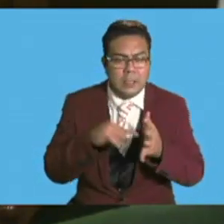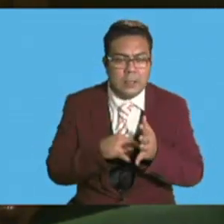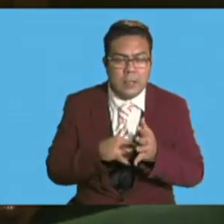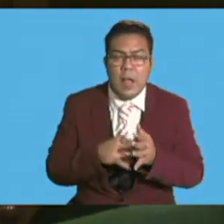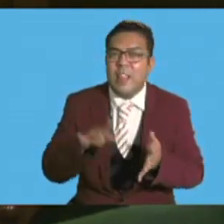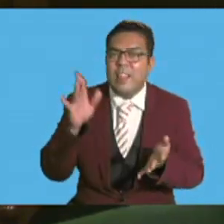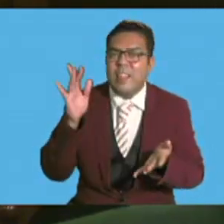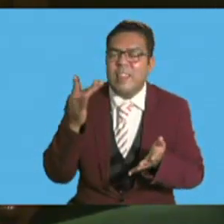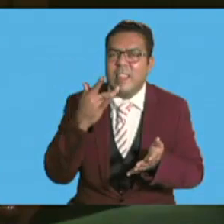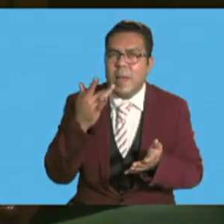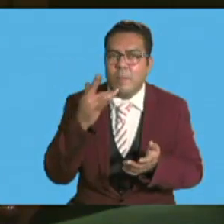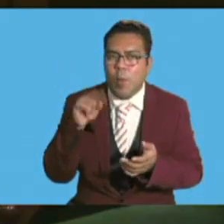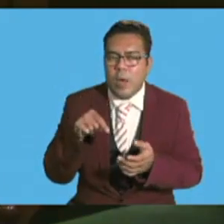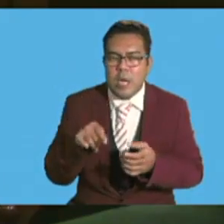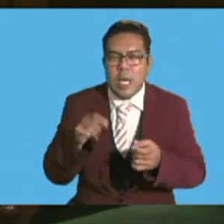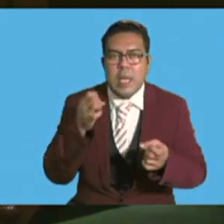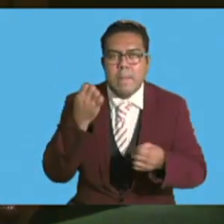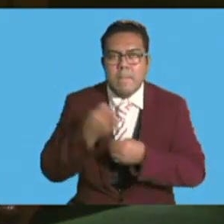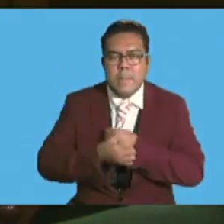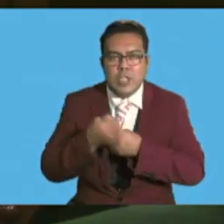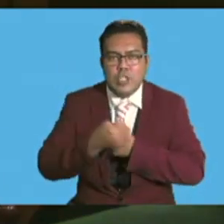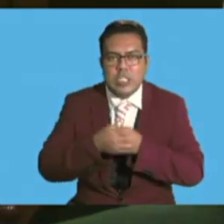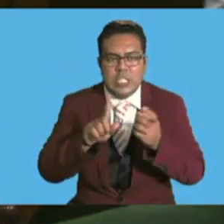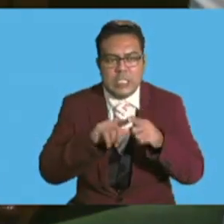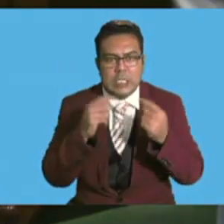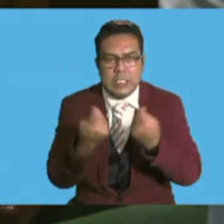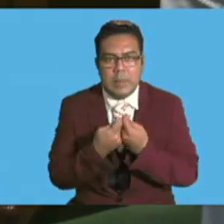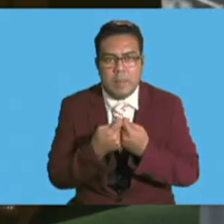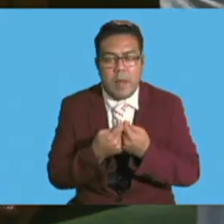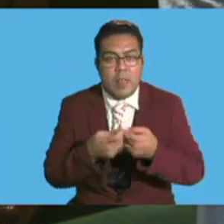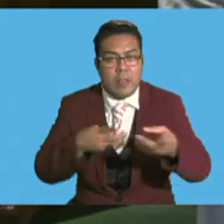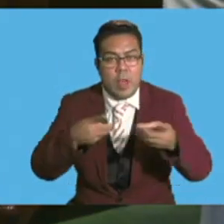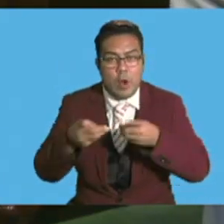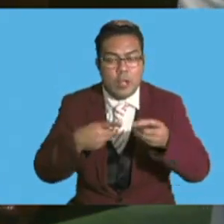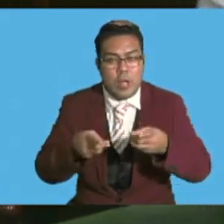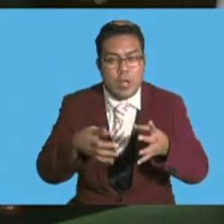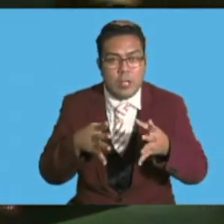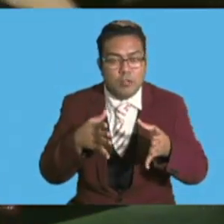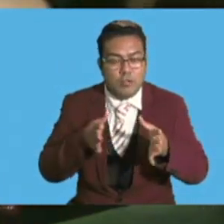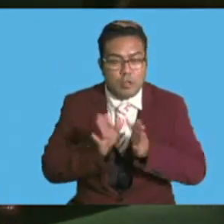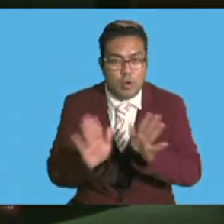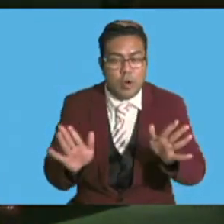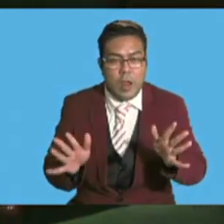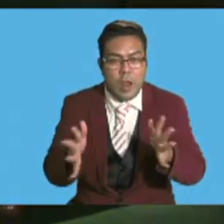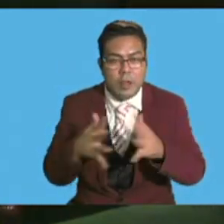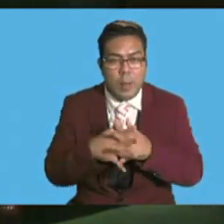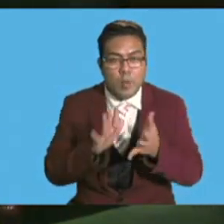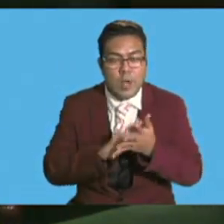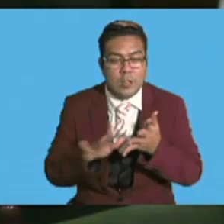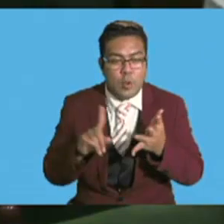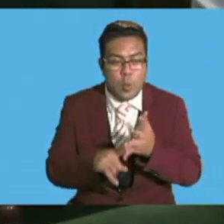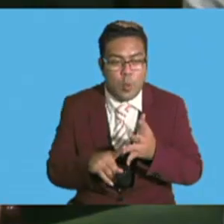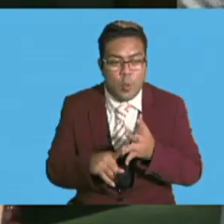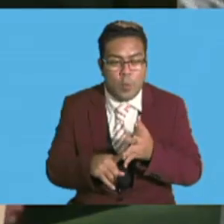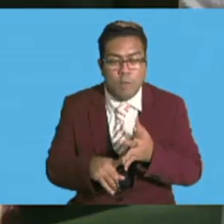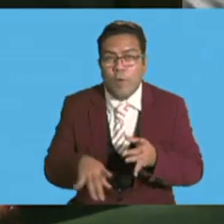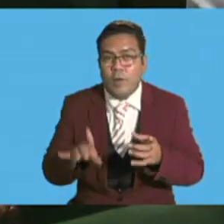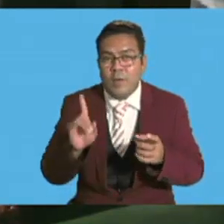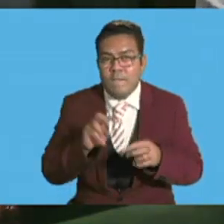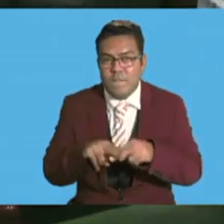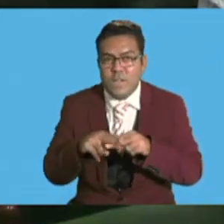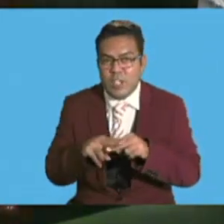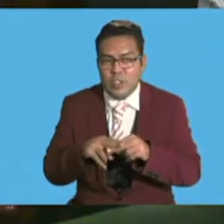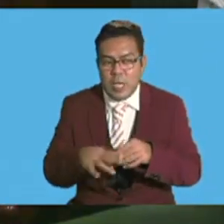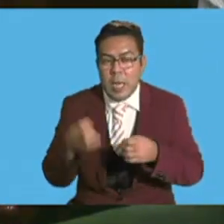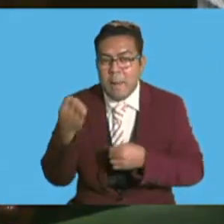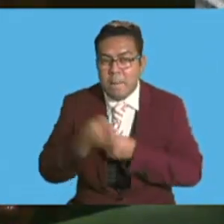Type 1 Fixed Emergency Medical Team. The Director General of WHO tweeted a message, and I quote, "The accreditation of Fiji's